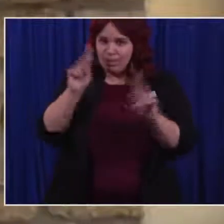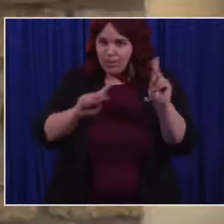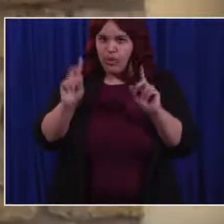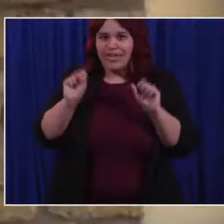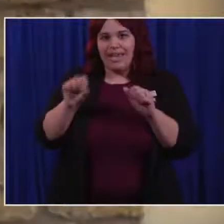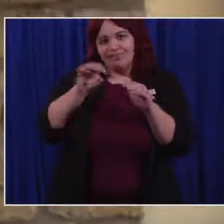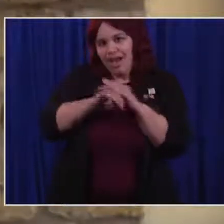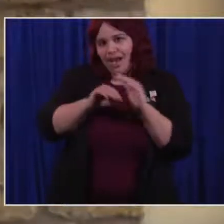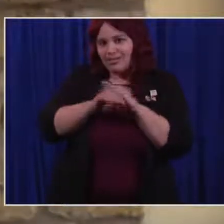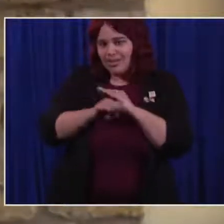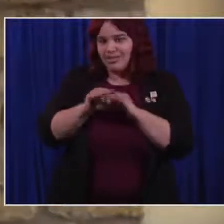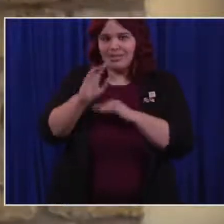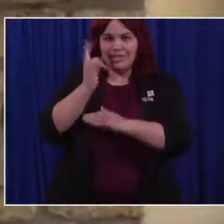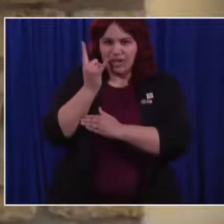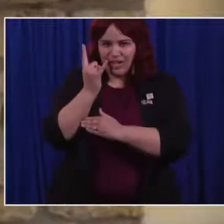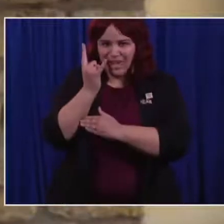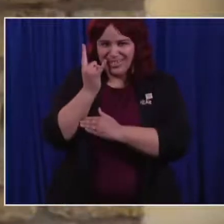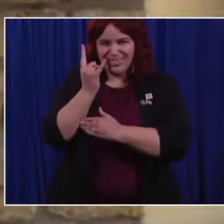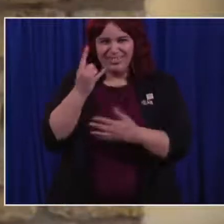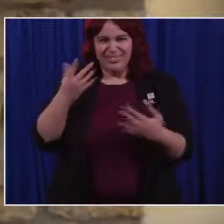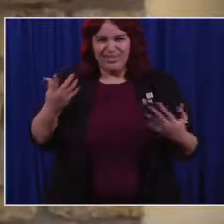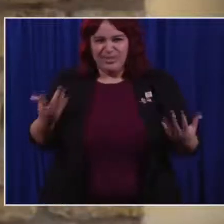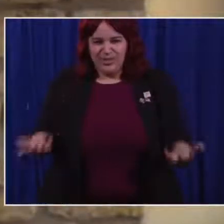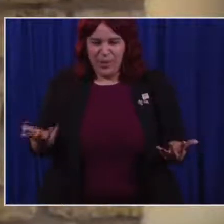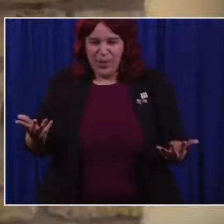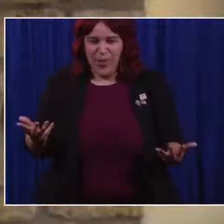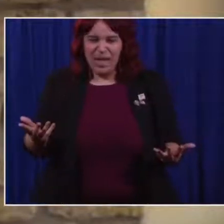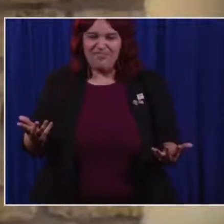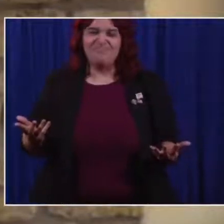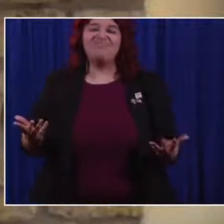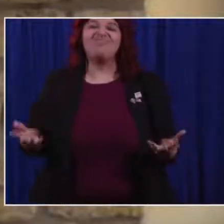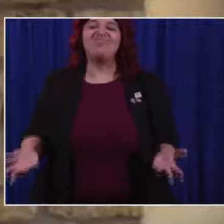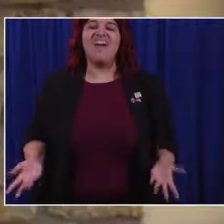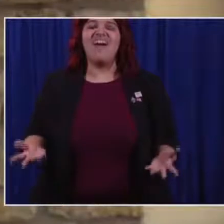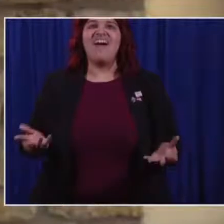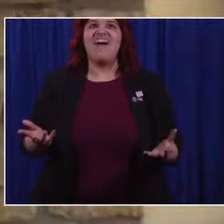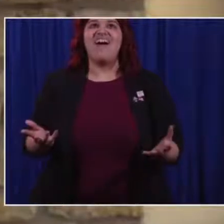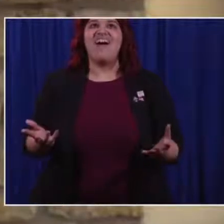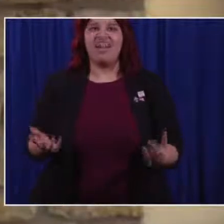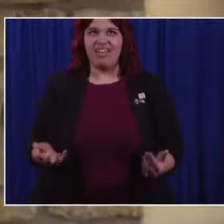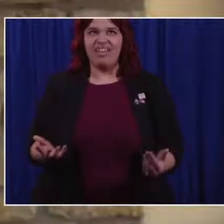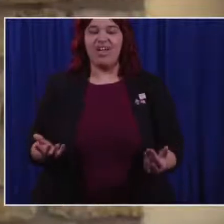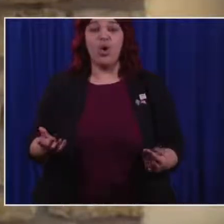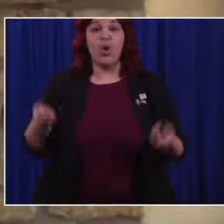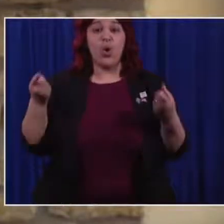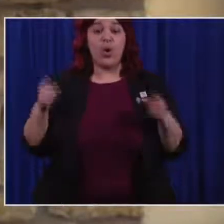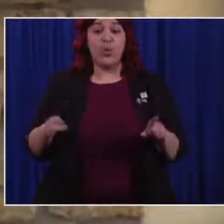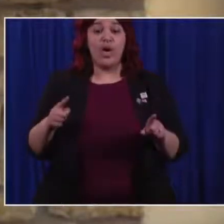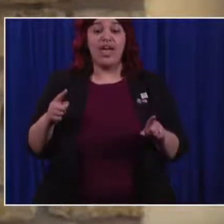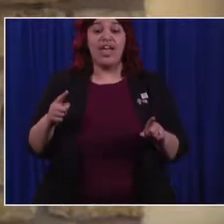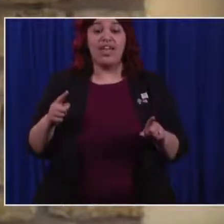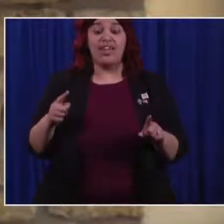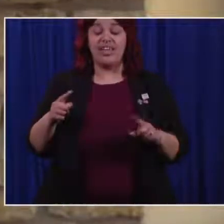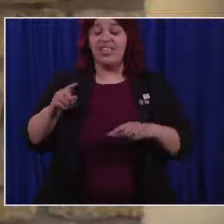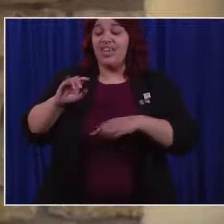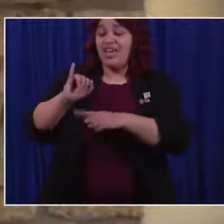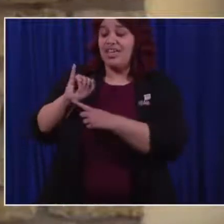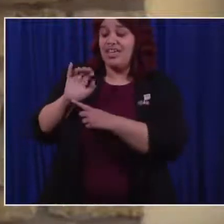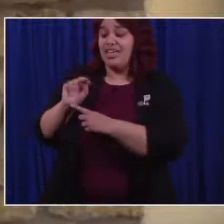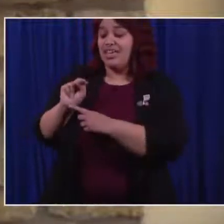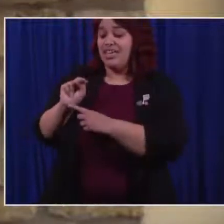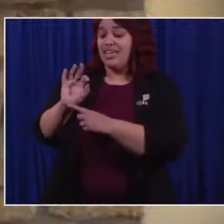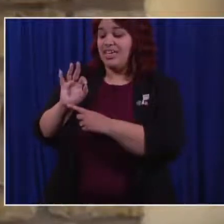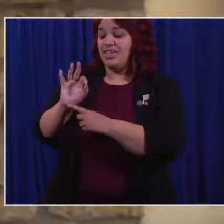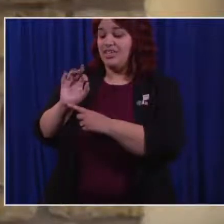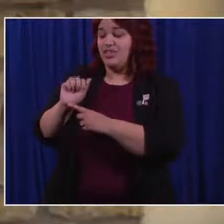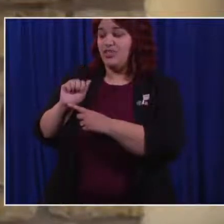infrastructure. I think when you have the opportunity to rebuild your infrastructure or to bring your